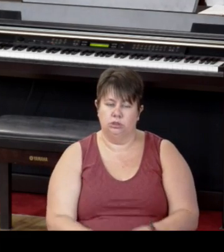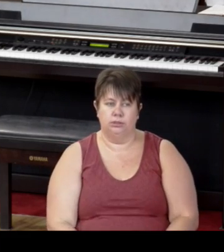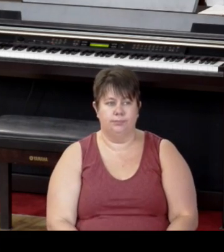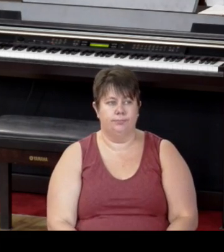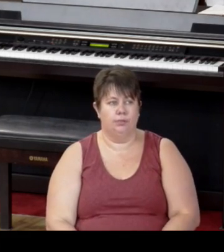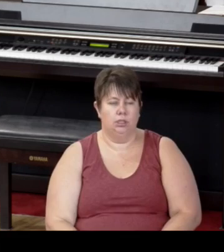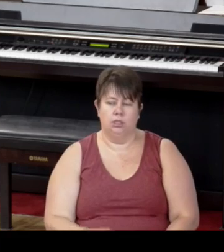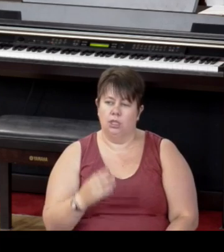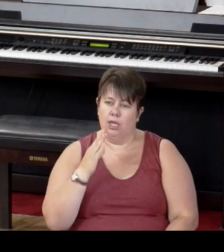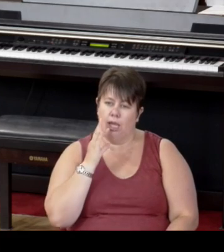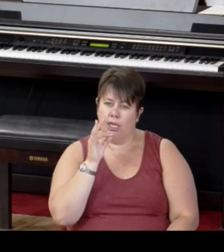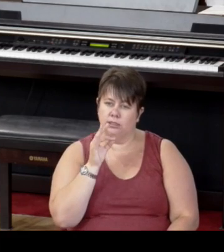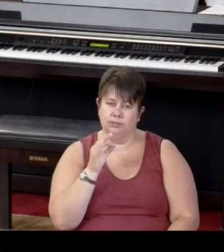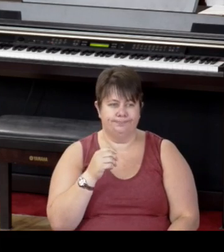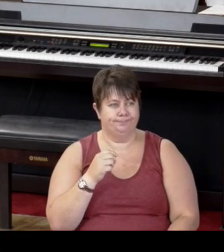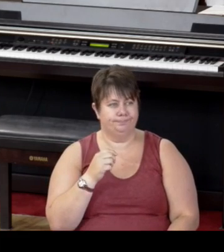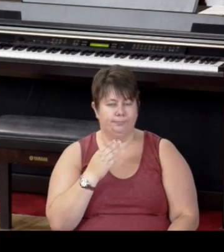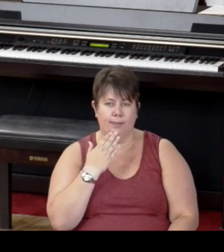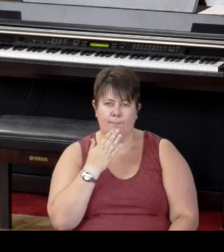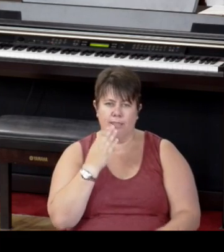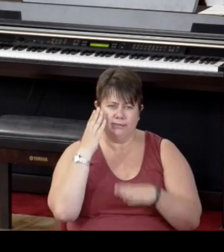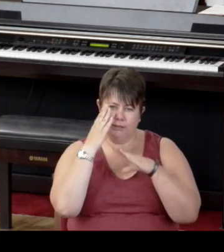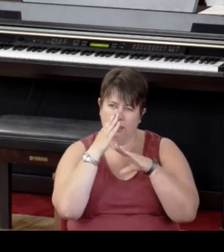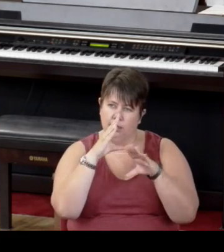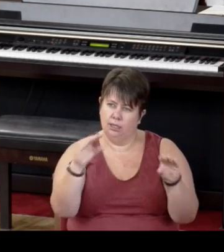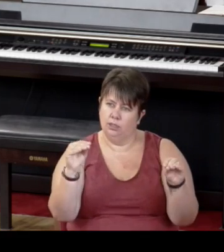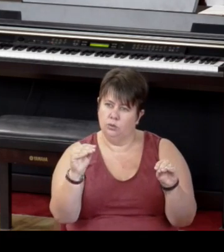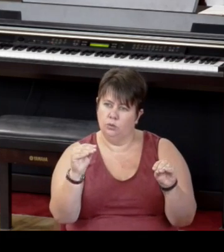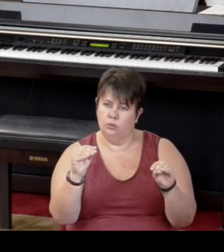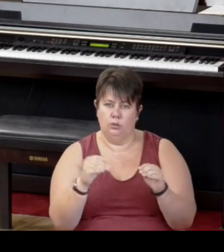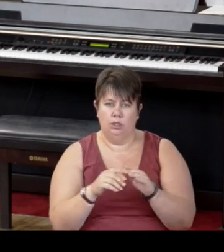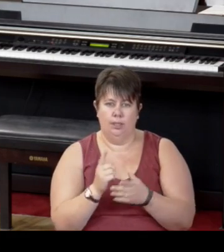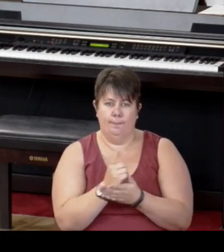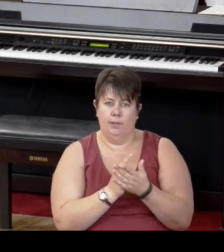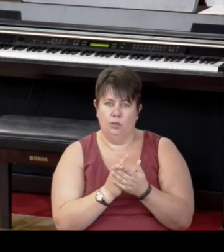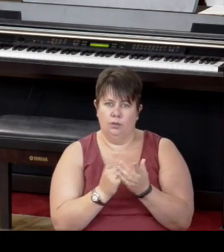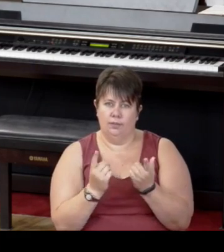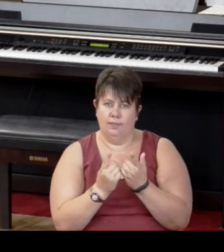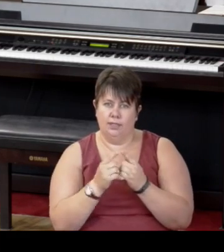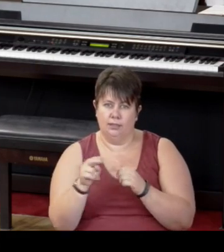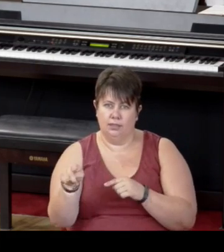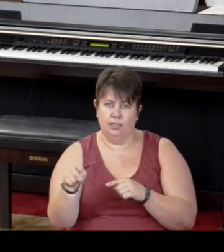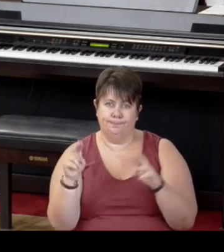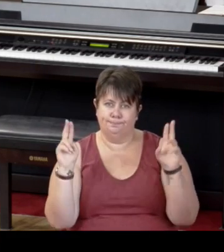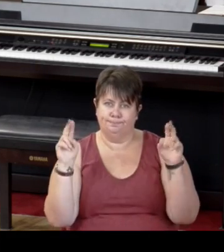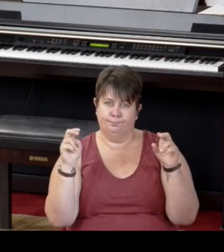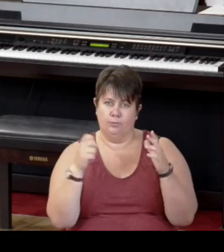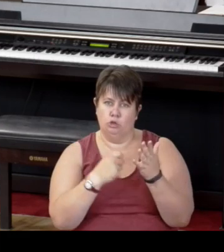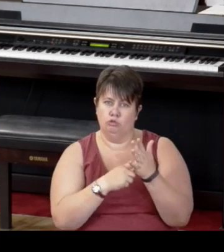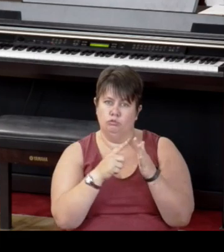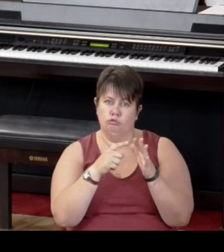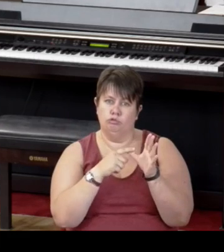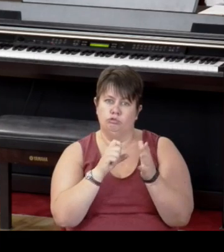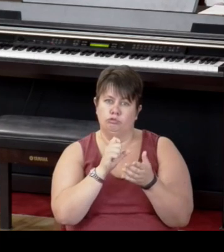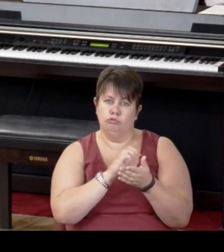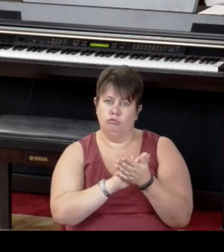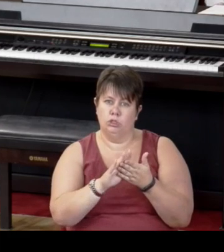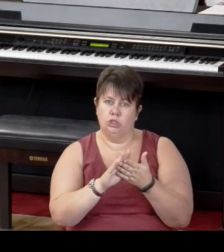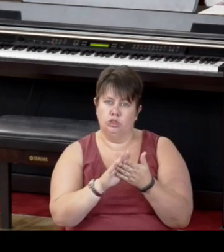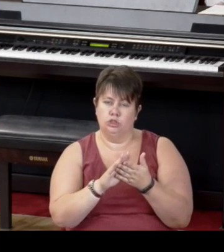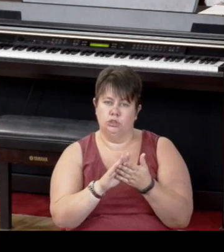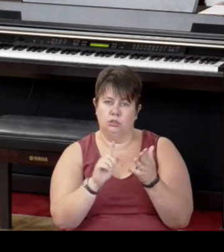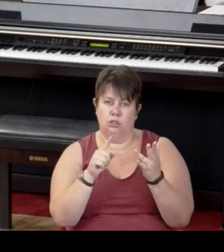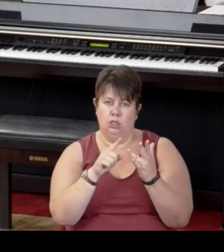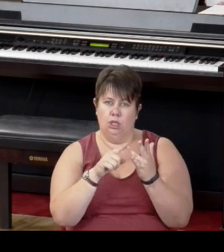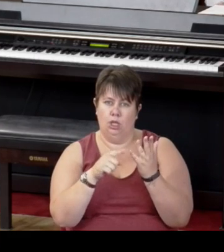reach out, a regular item on our news screens and something which we regularly donate to. Reach Out are very, very grateful for the